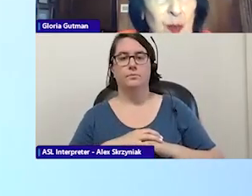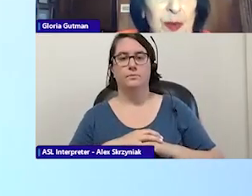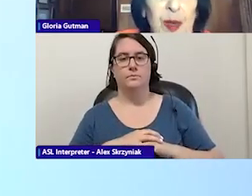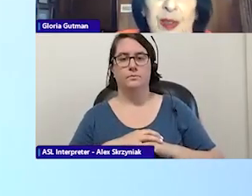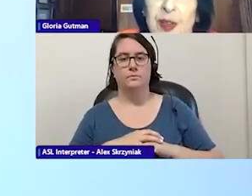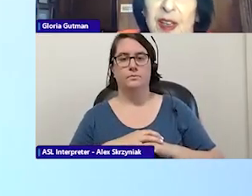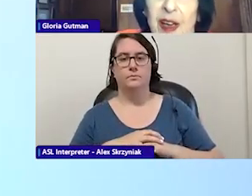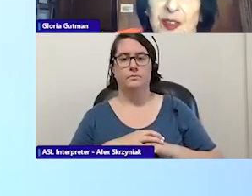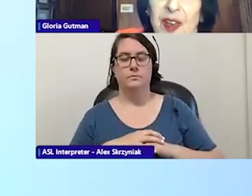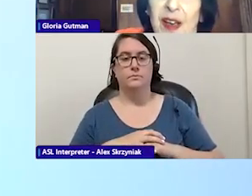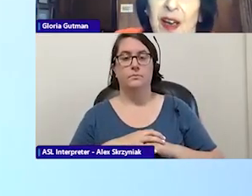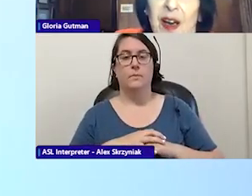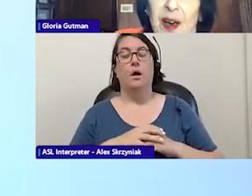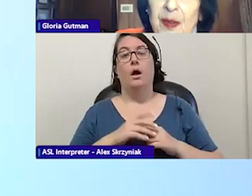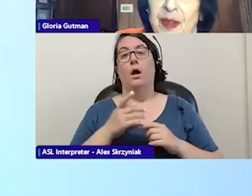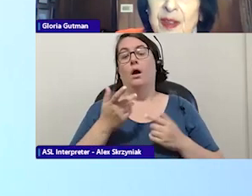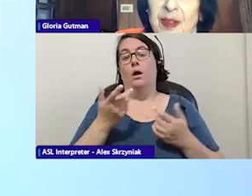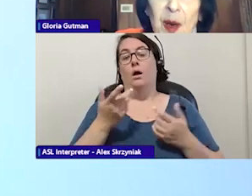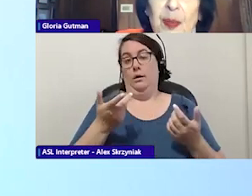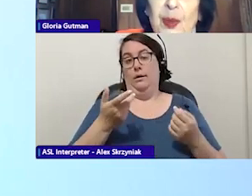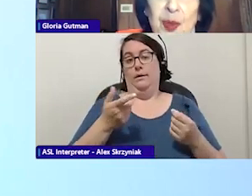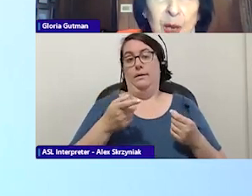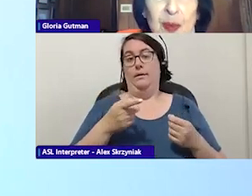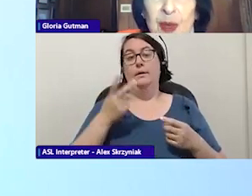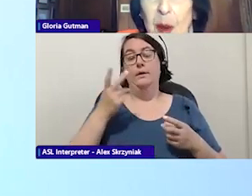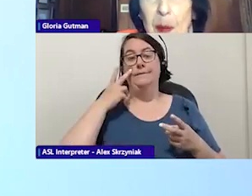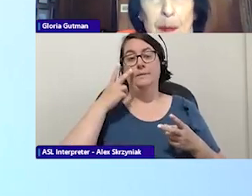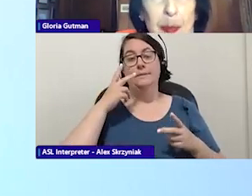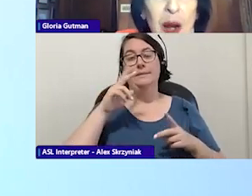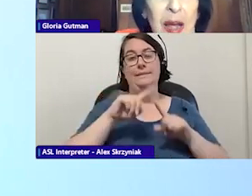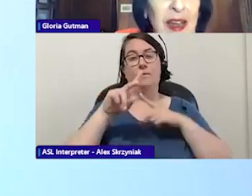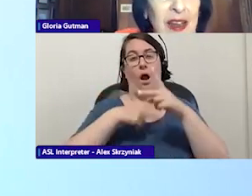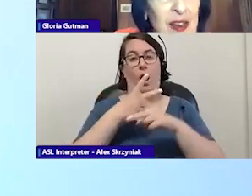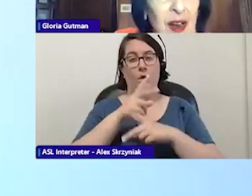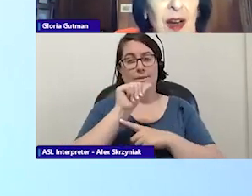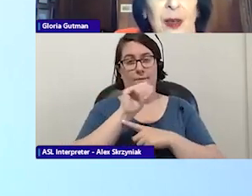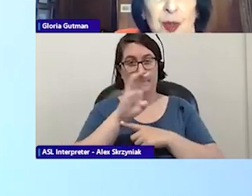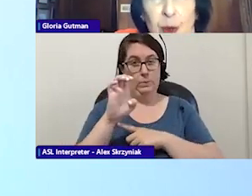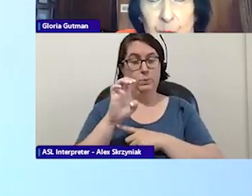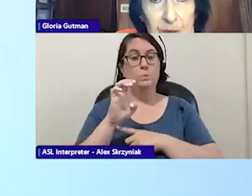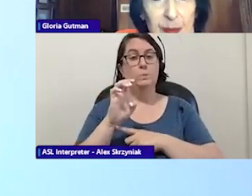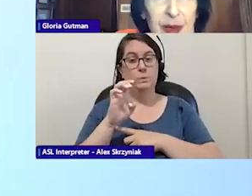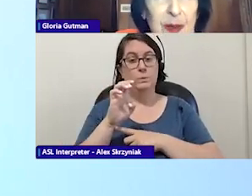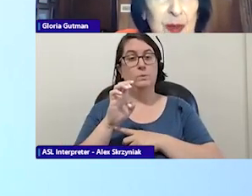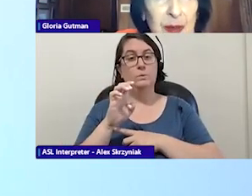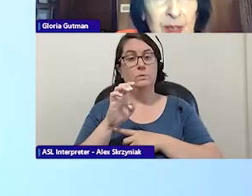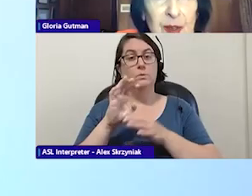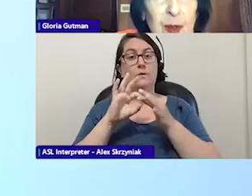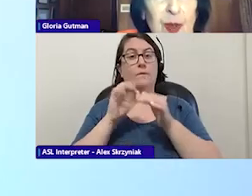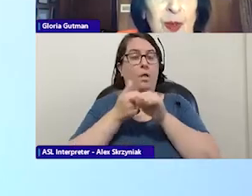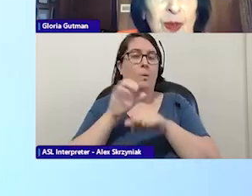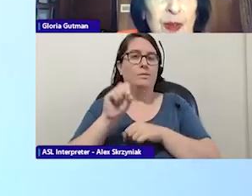And when we look at the abuse types by SOGI, by